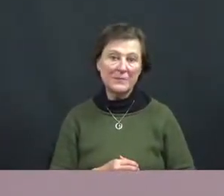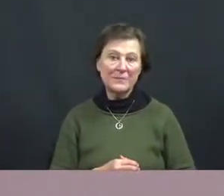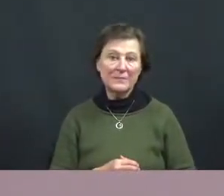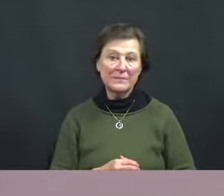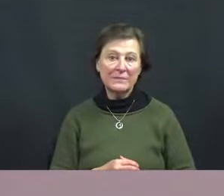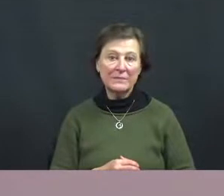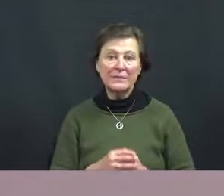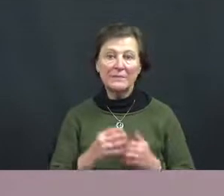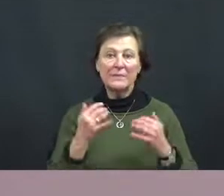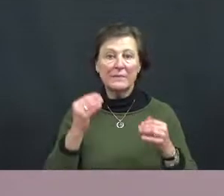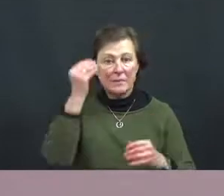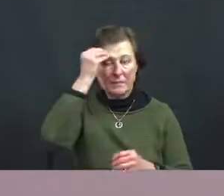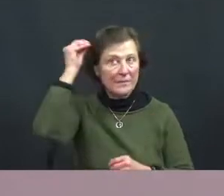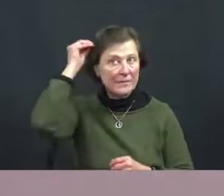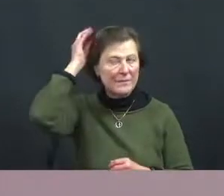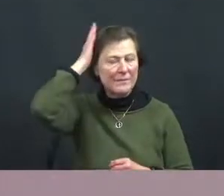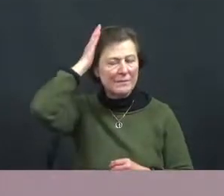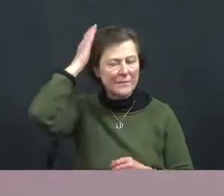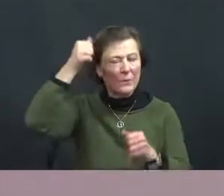Let us be mindful